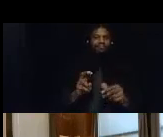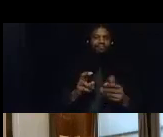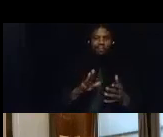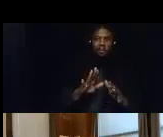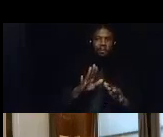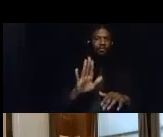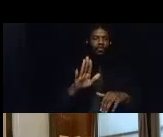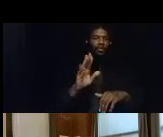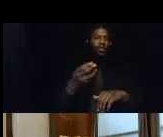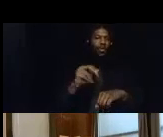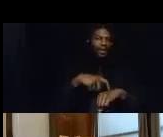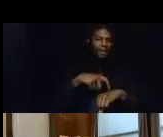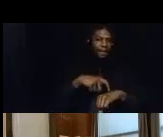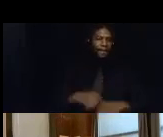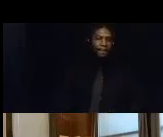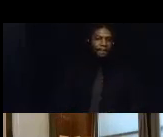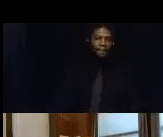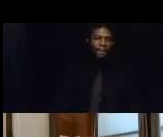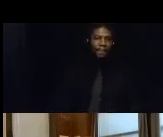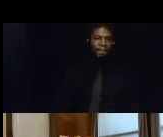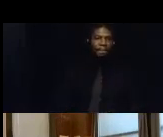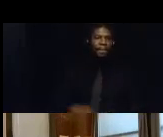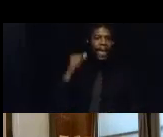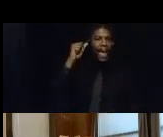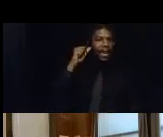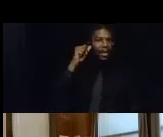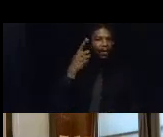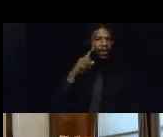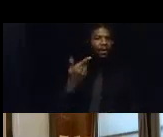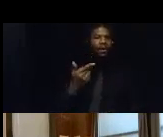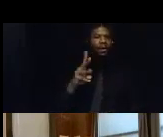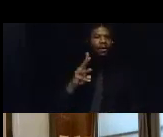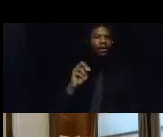time. How's the audio for Gwendolyn?